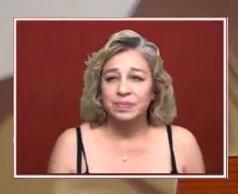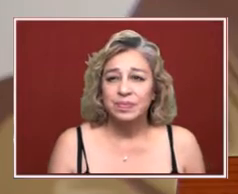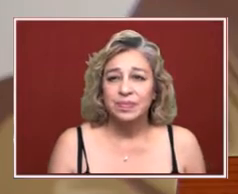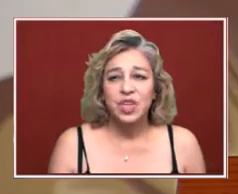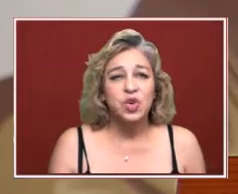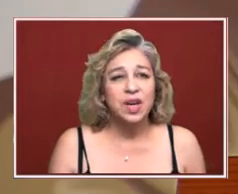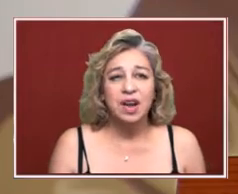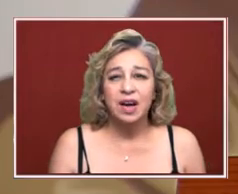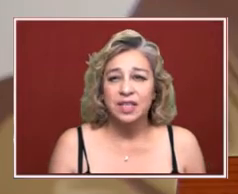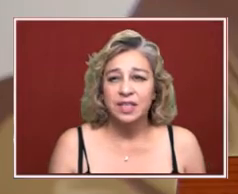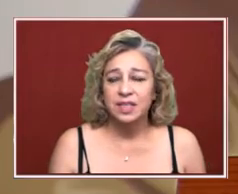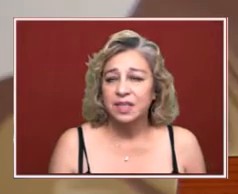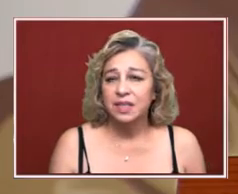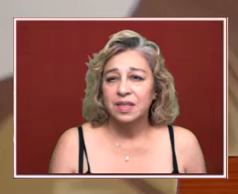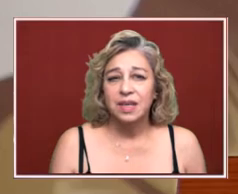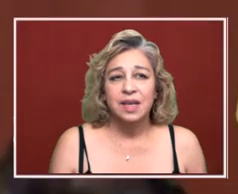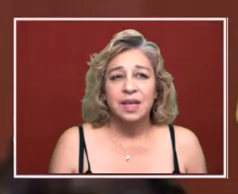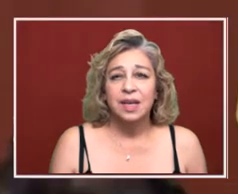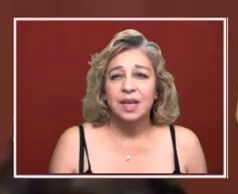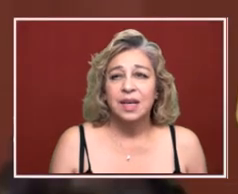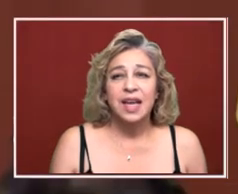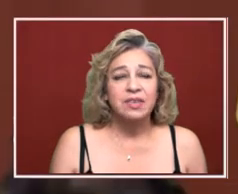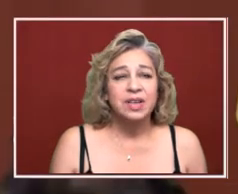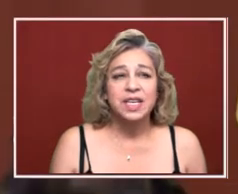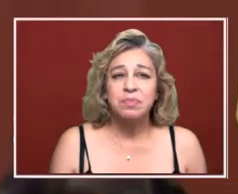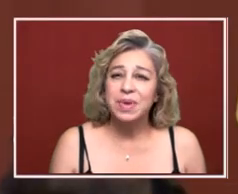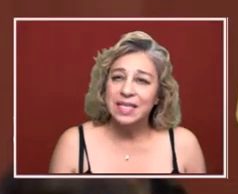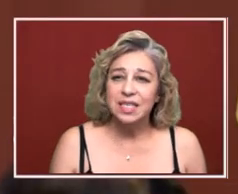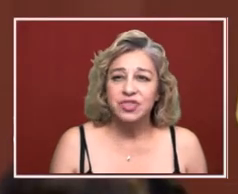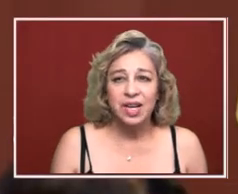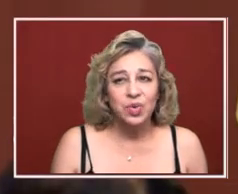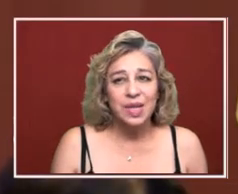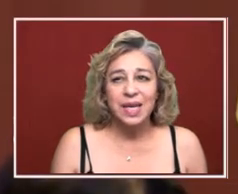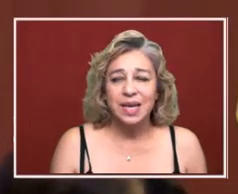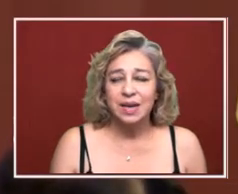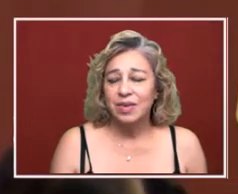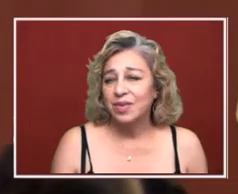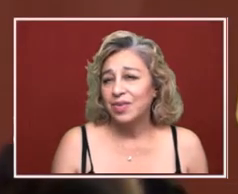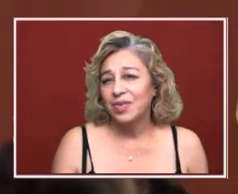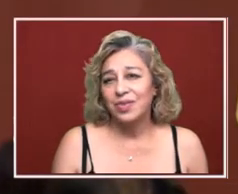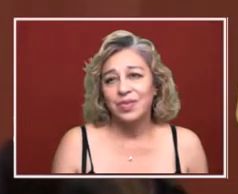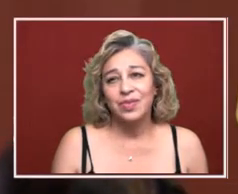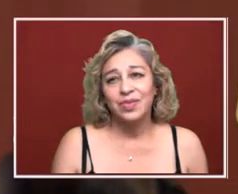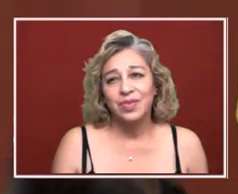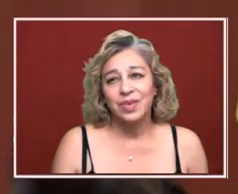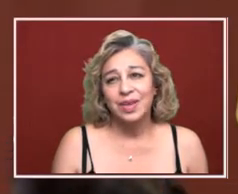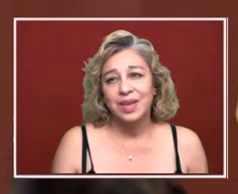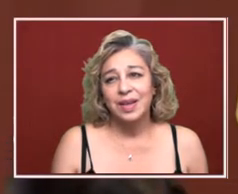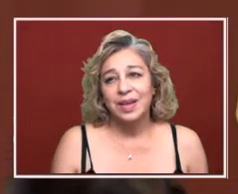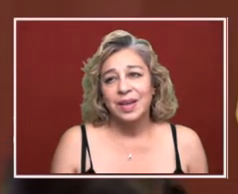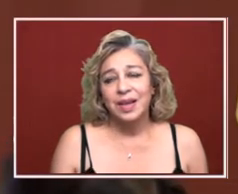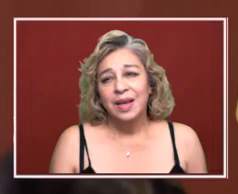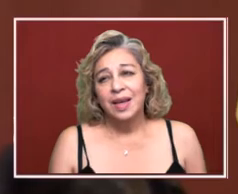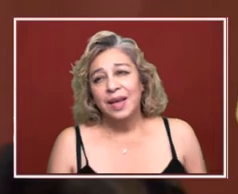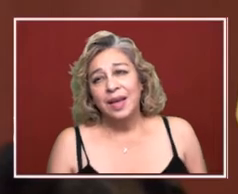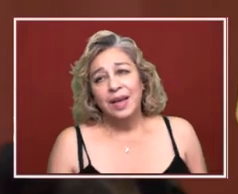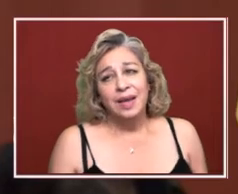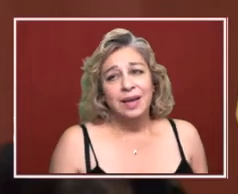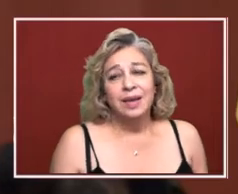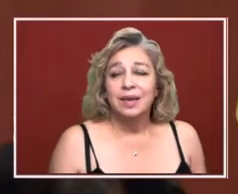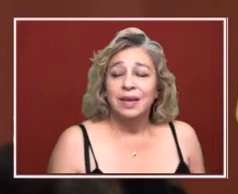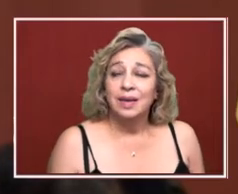puede garantizar la paz y la tranquilidad. Guarantee peace and tranquility. No puede